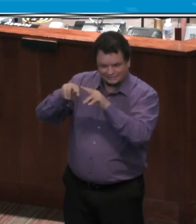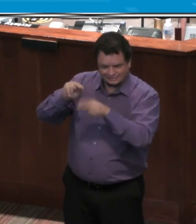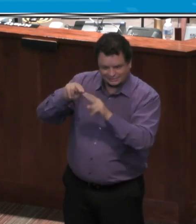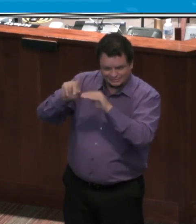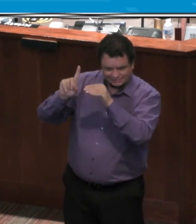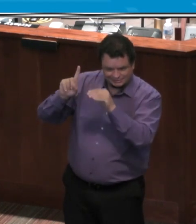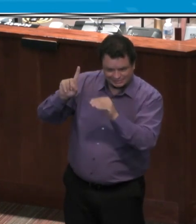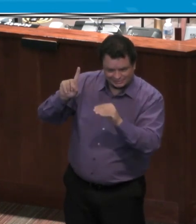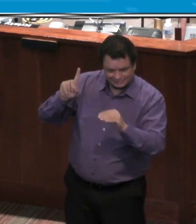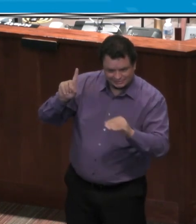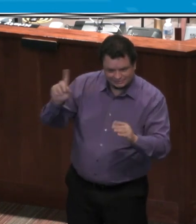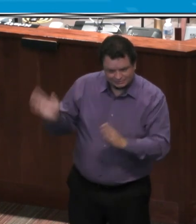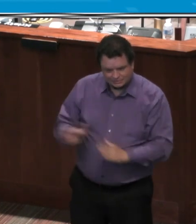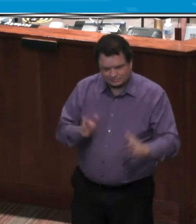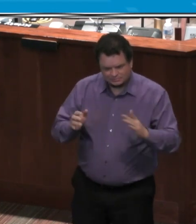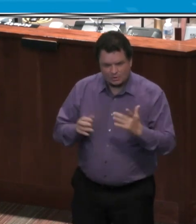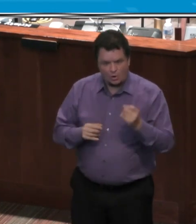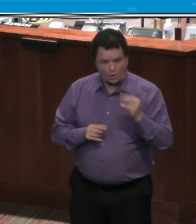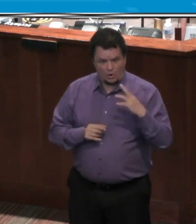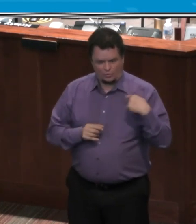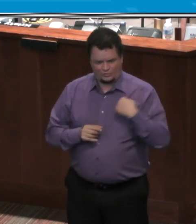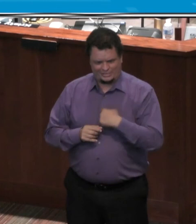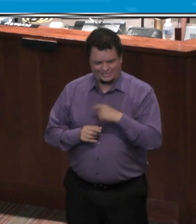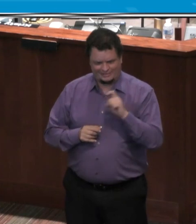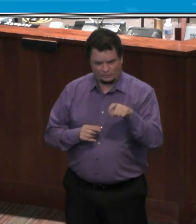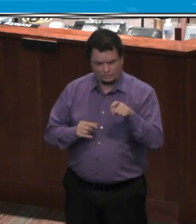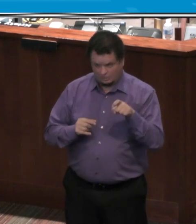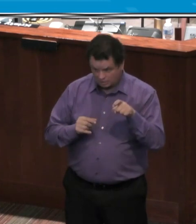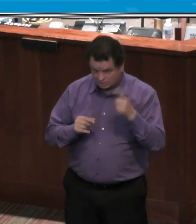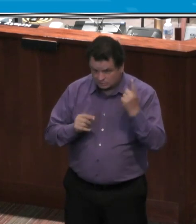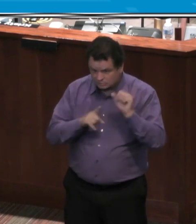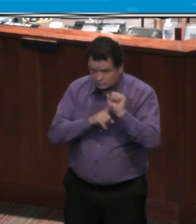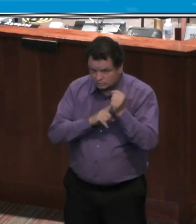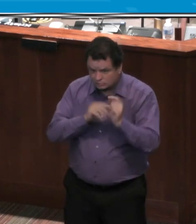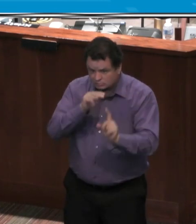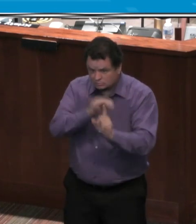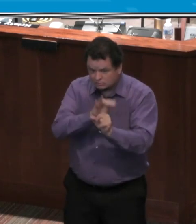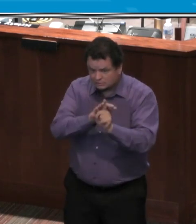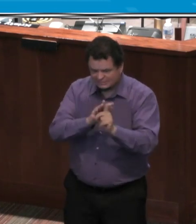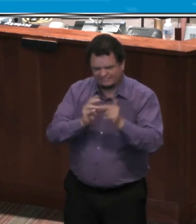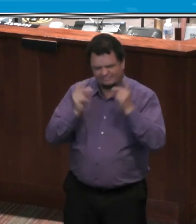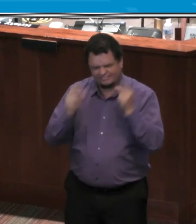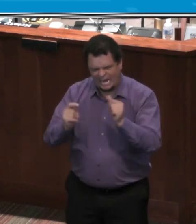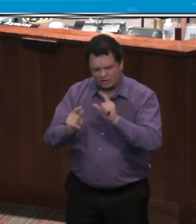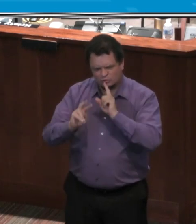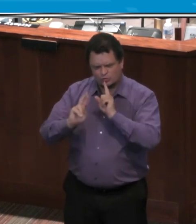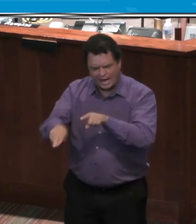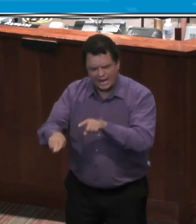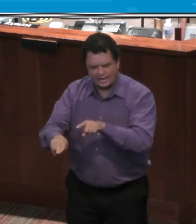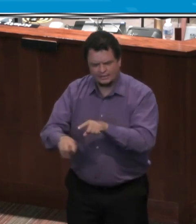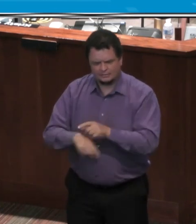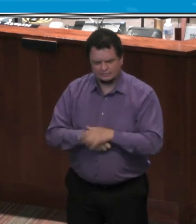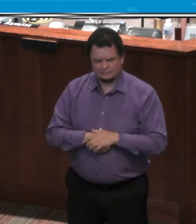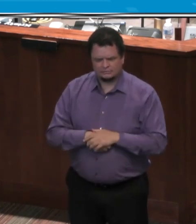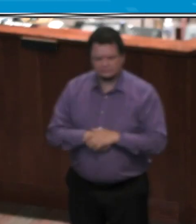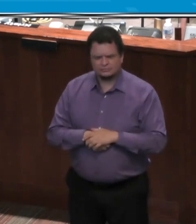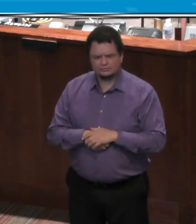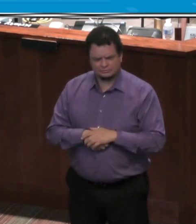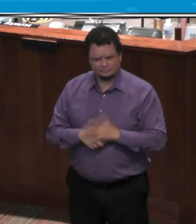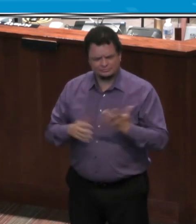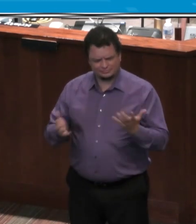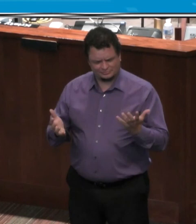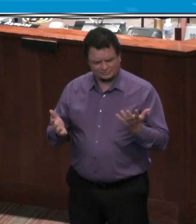us getting our businesses more opened? So that was, I don't know if you can answer that or if it's just something for you to take back to your board to talk about.